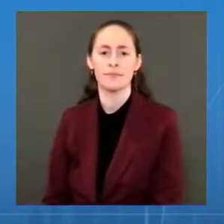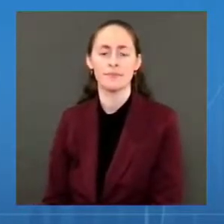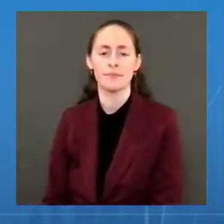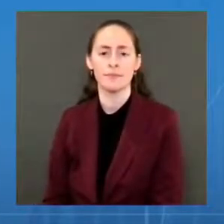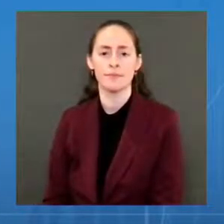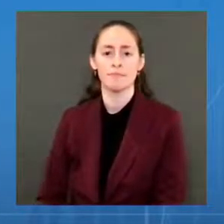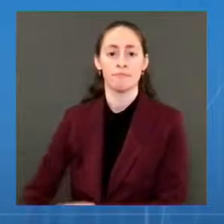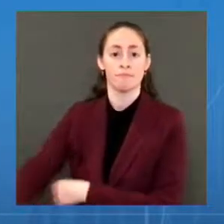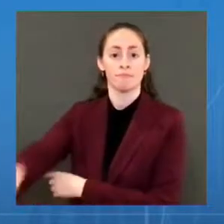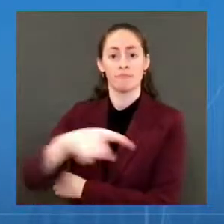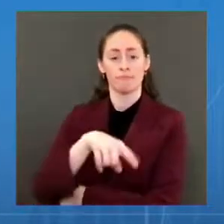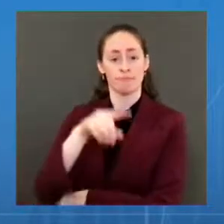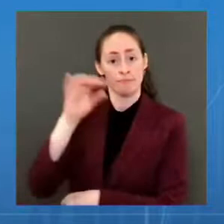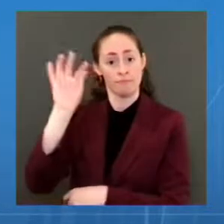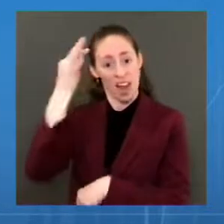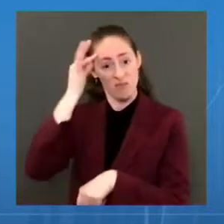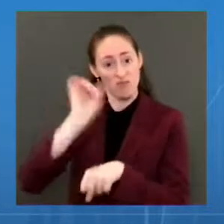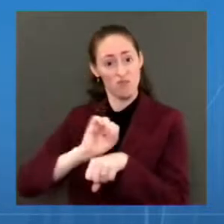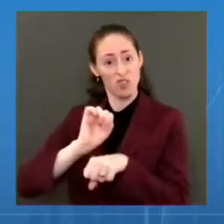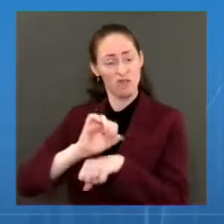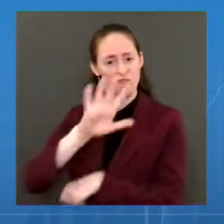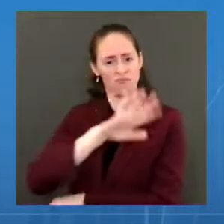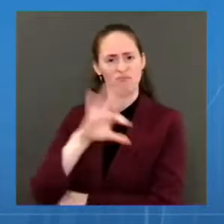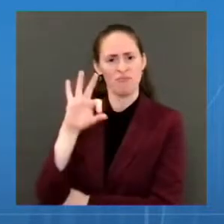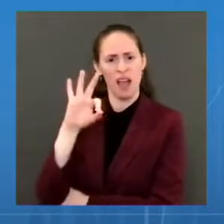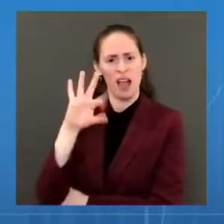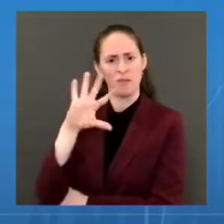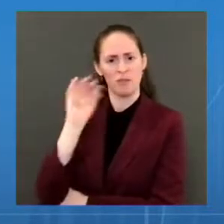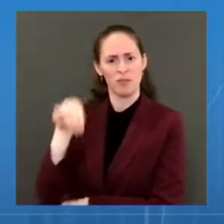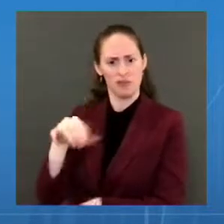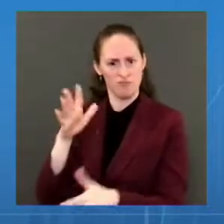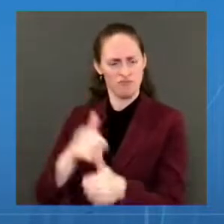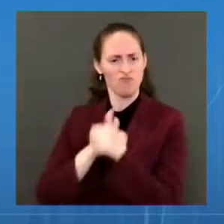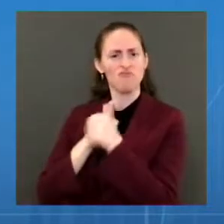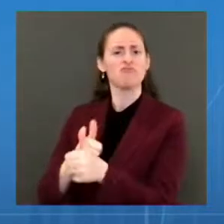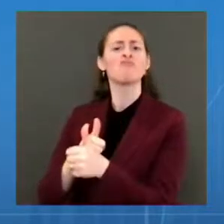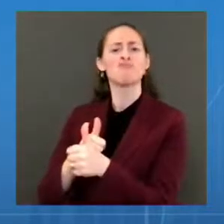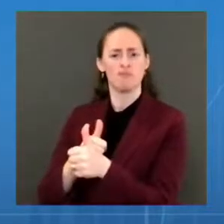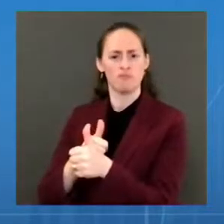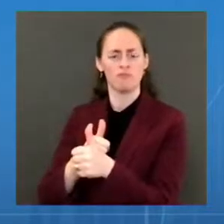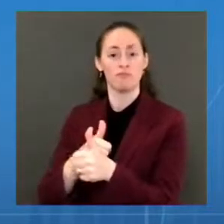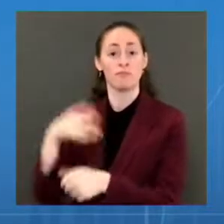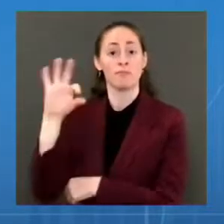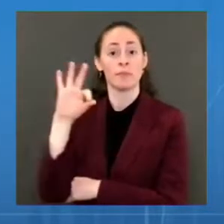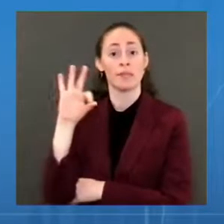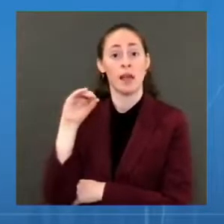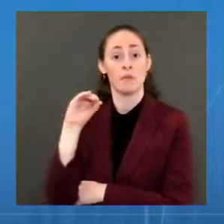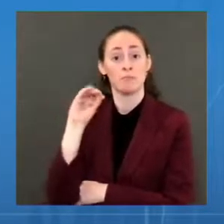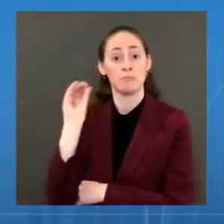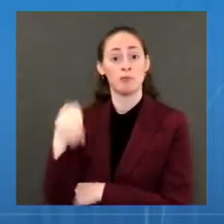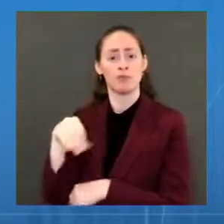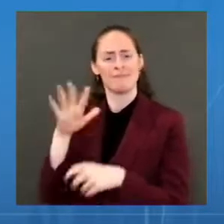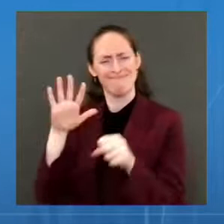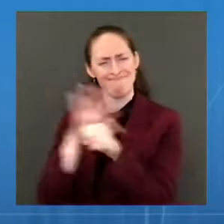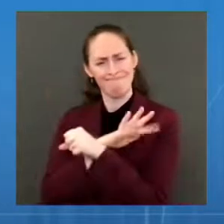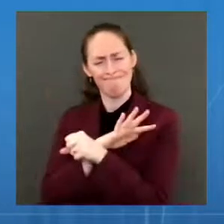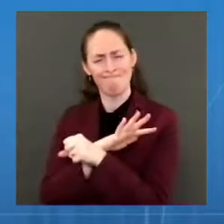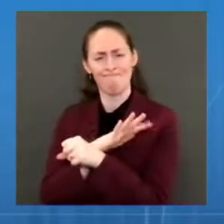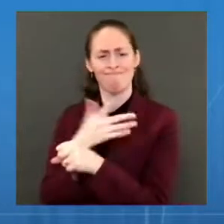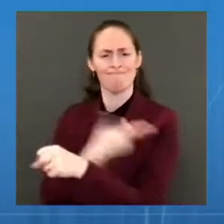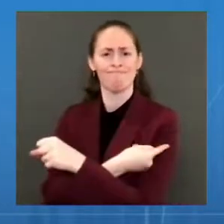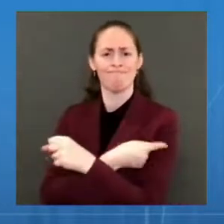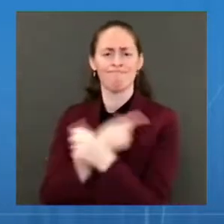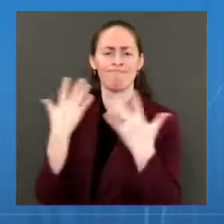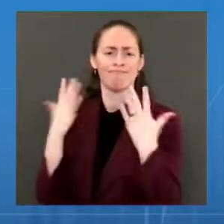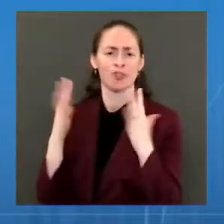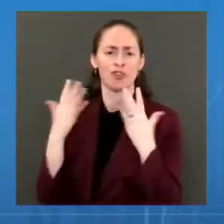in compliance, and 90% are already vaccinated. And this is continuing to build. The